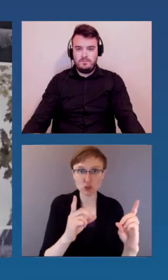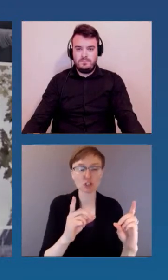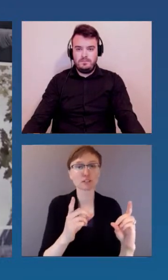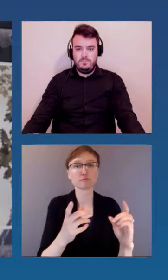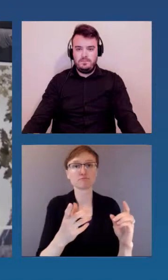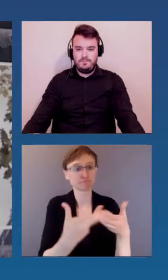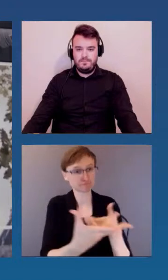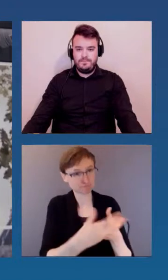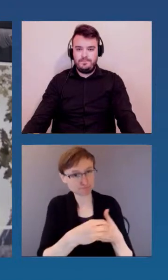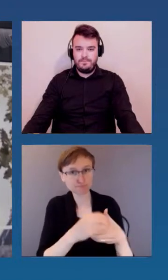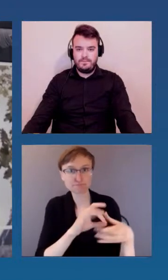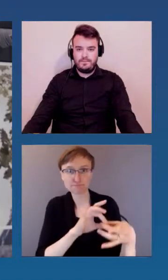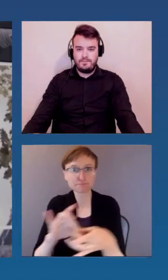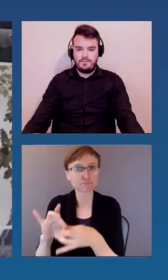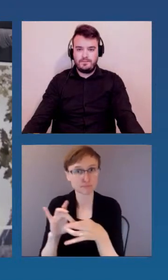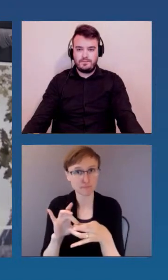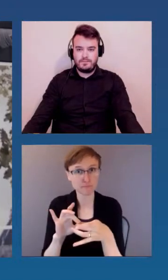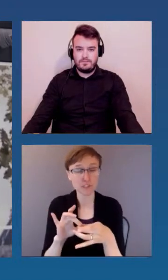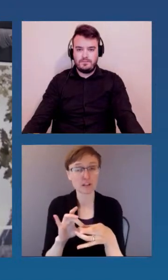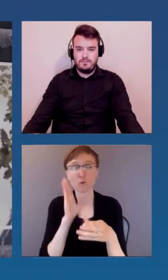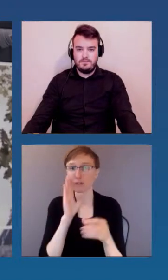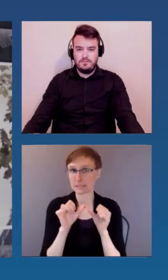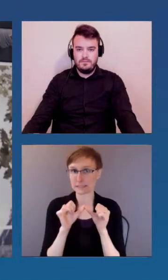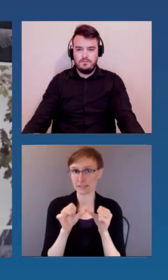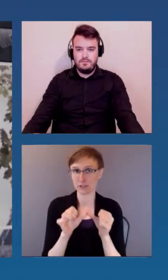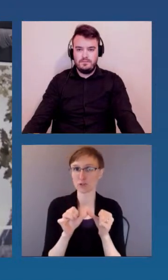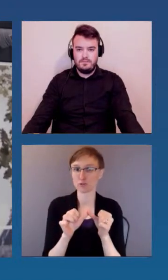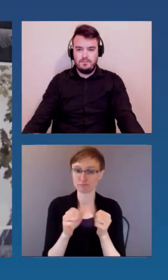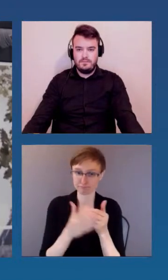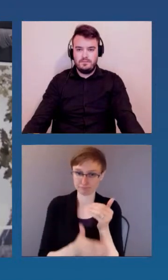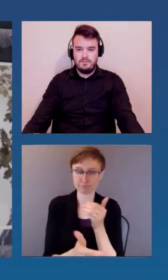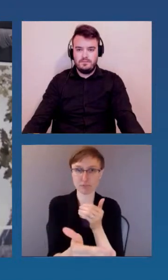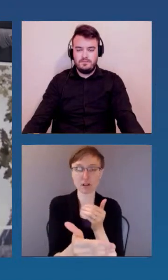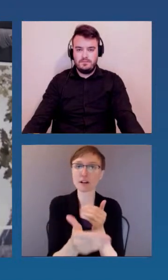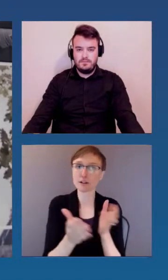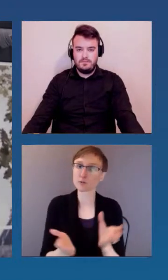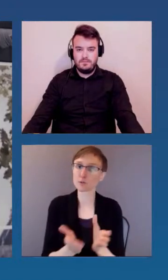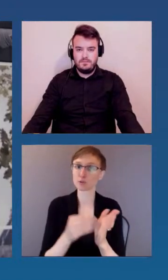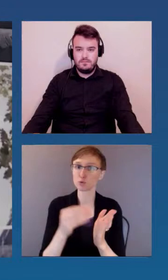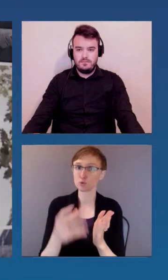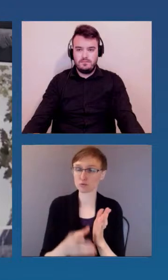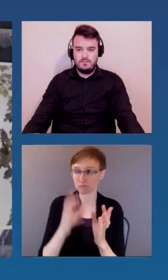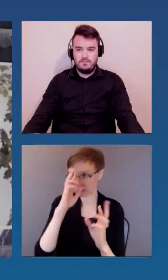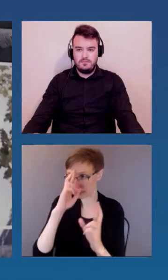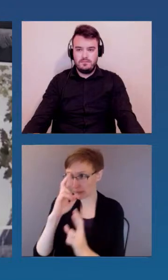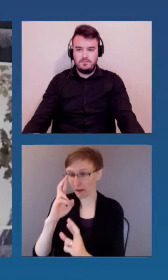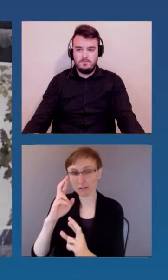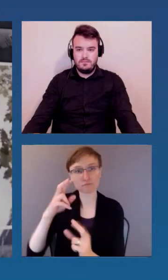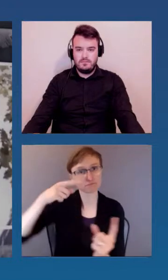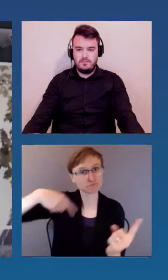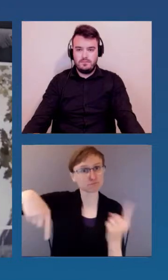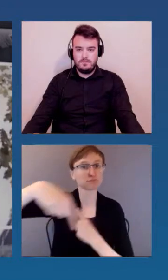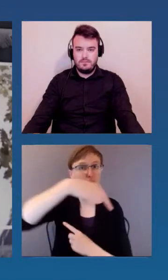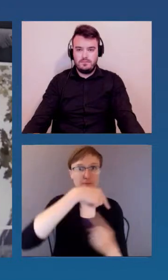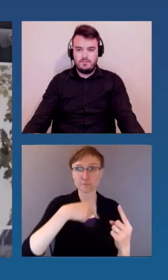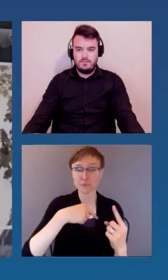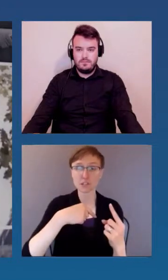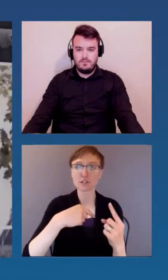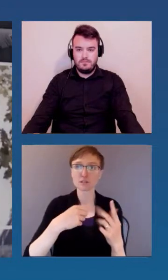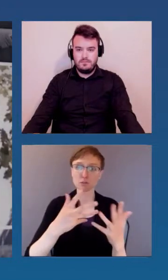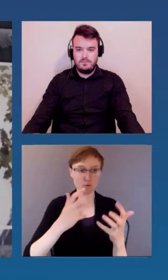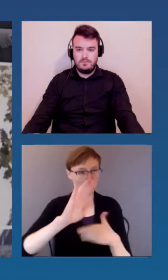we discover large, unsafe, and unhealthy parties. Ontario Stage 3 implementation limits indoor gatherings to no